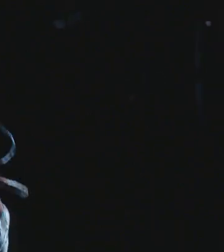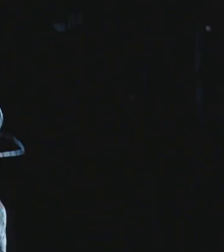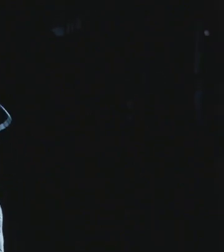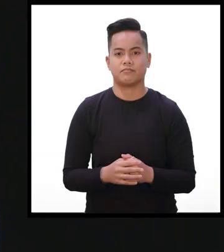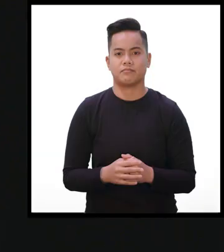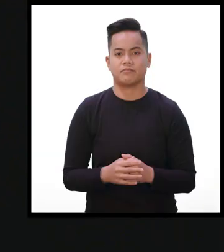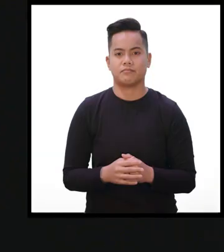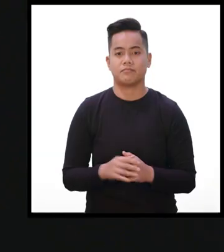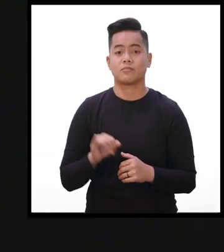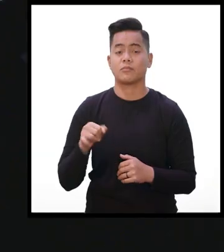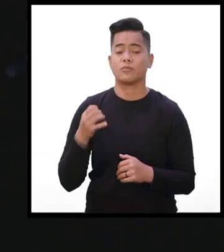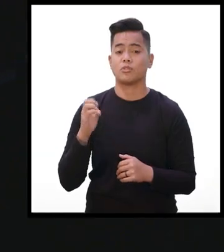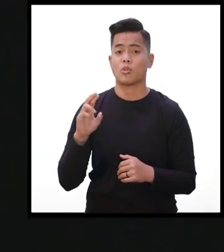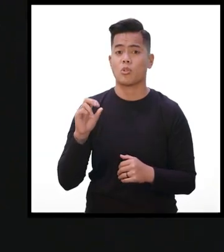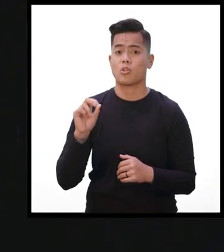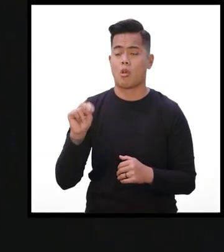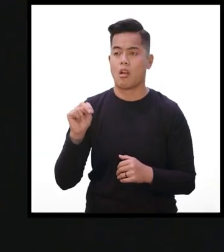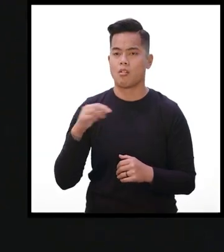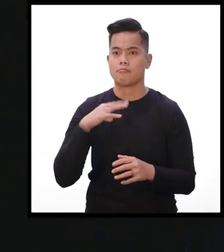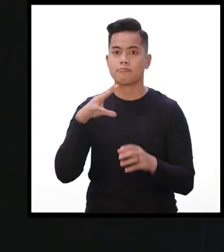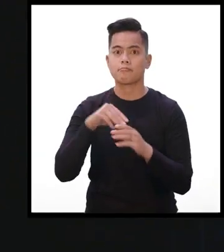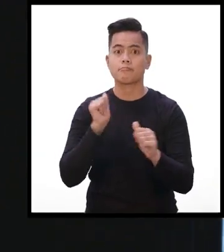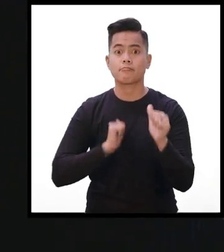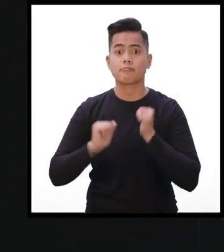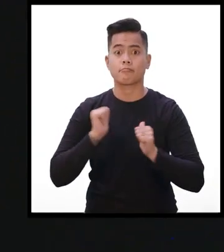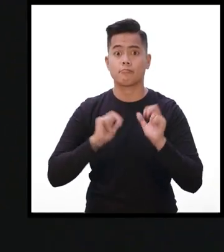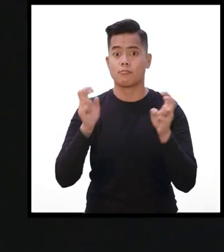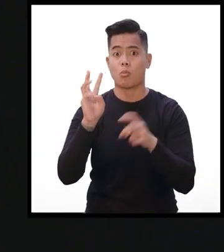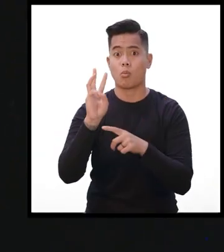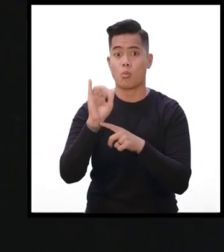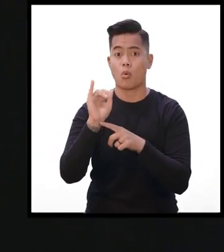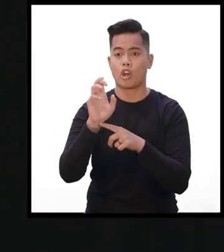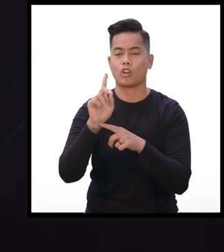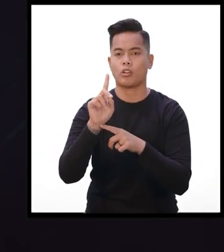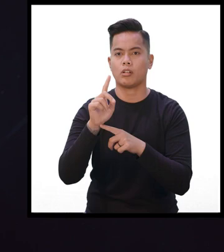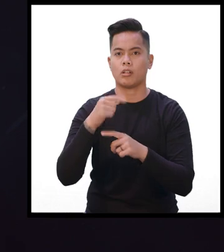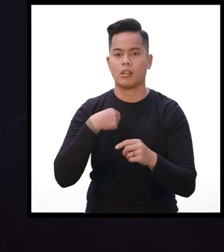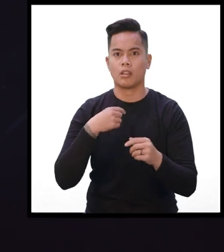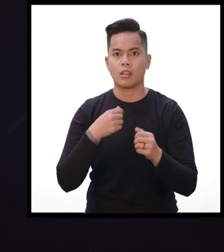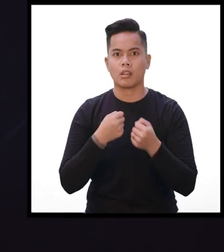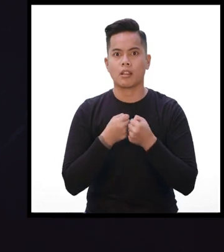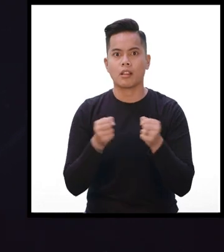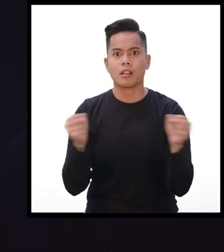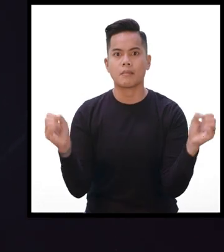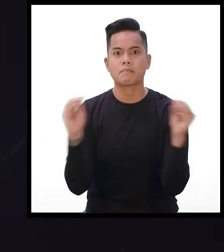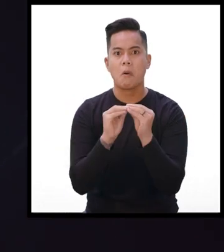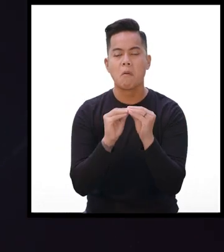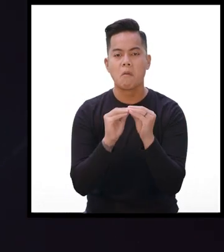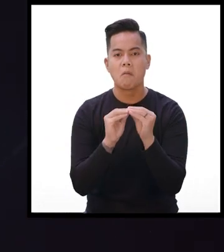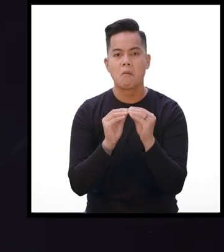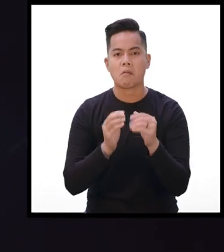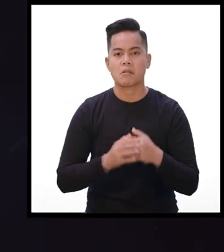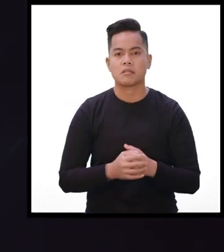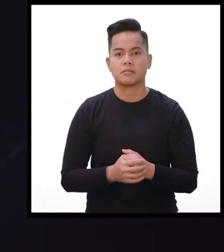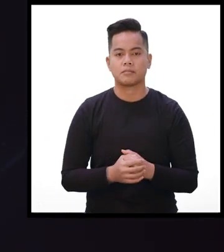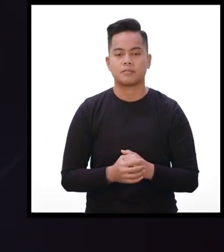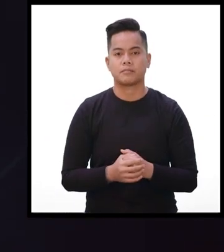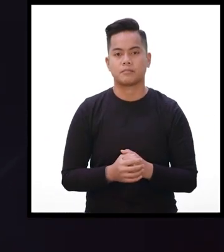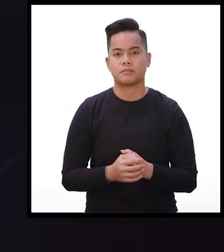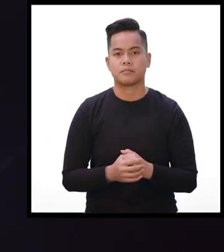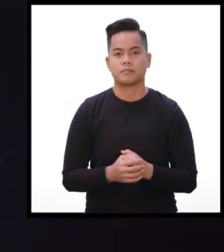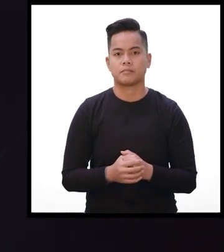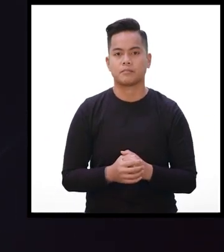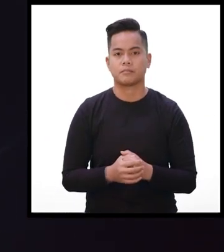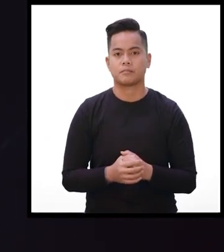wrapped in wire. Being a part of Wired has stretched me entirely as a performer. Jerron moves deliberately tangled in